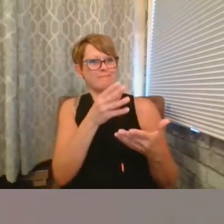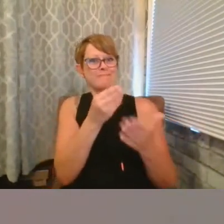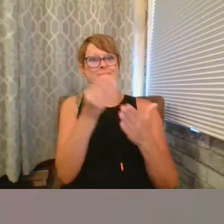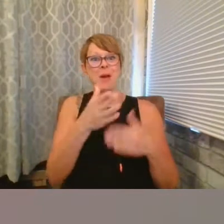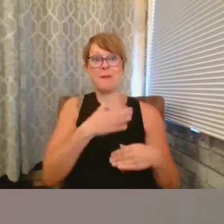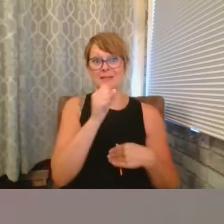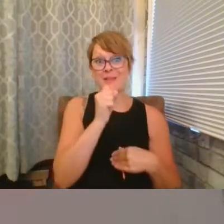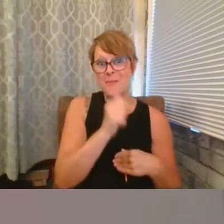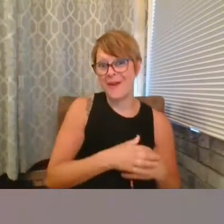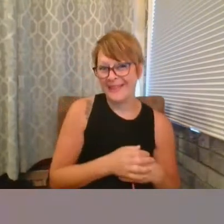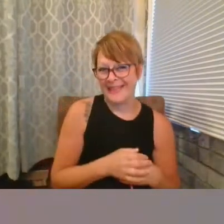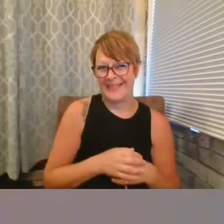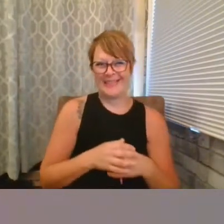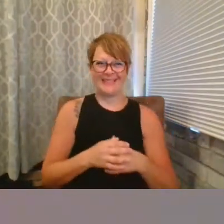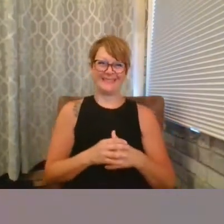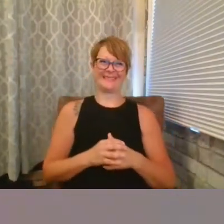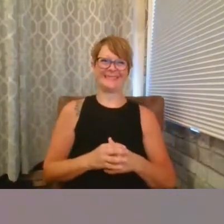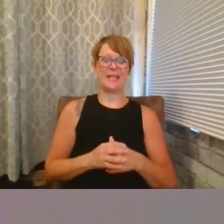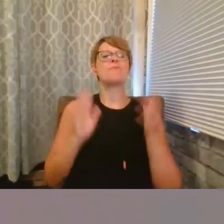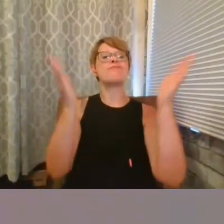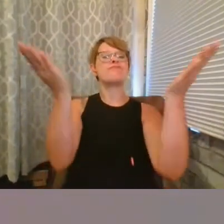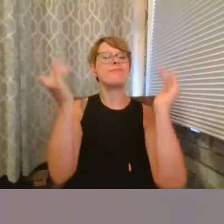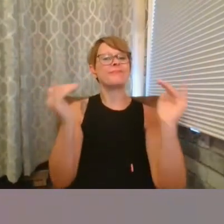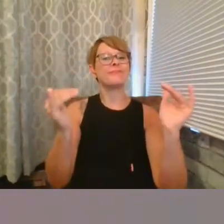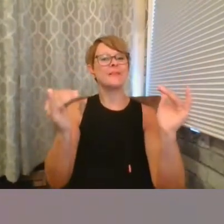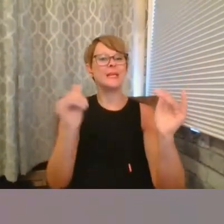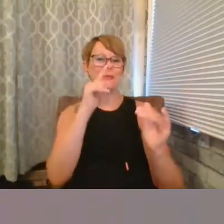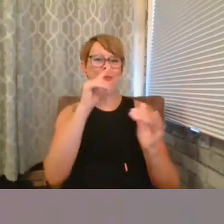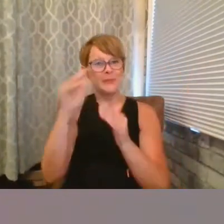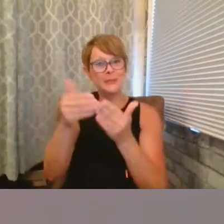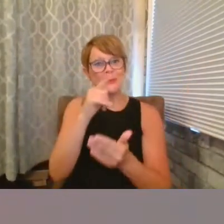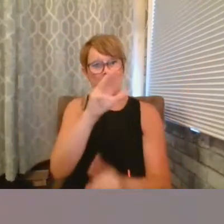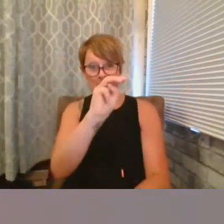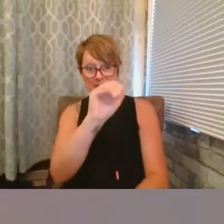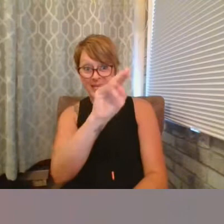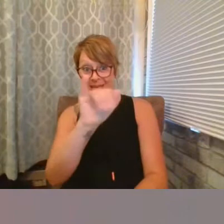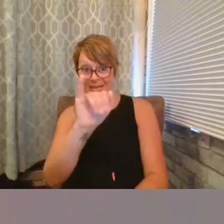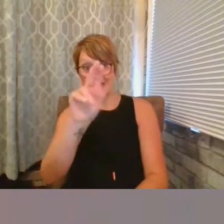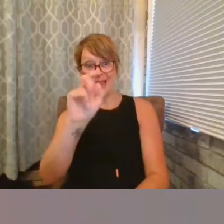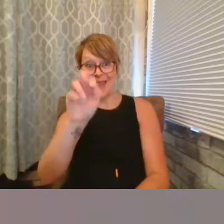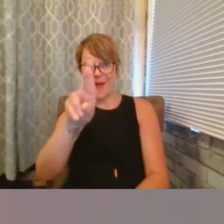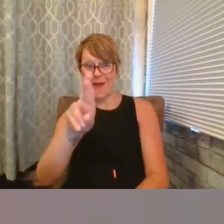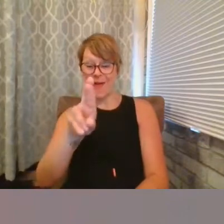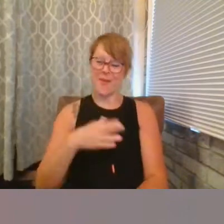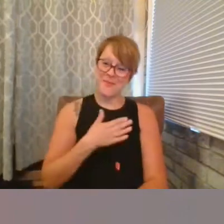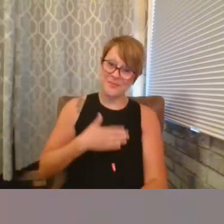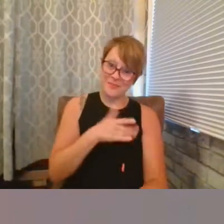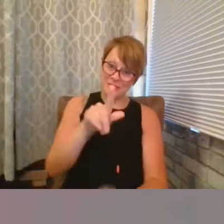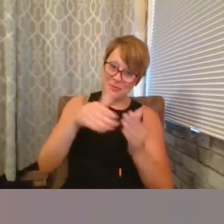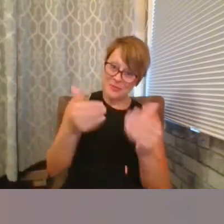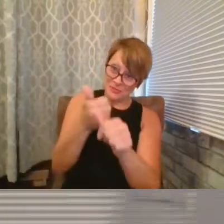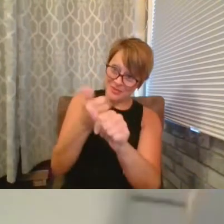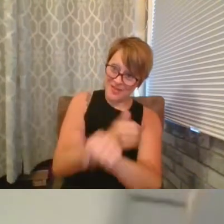Next we have maybe Minnie Nair. Miss Nair, would you like to go next?